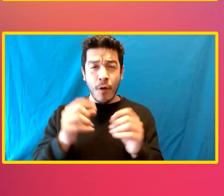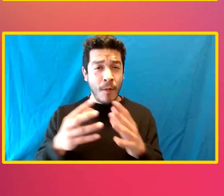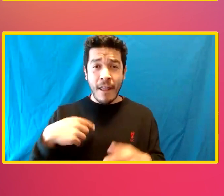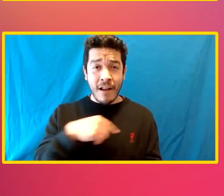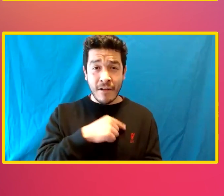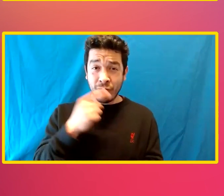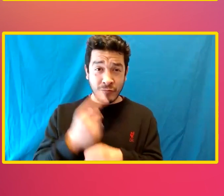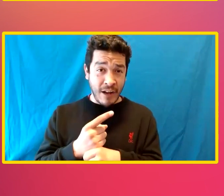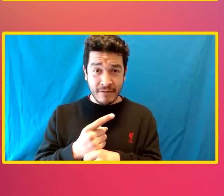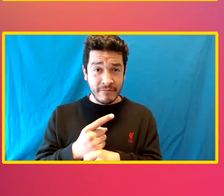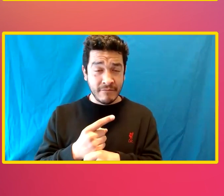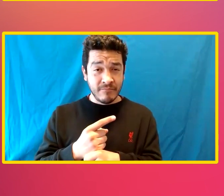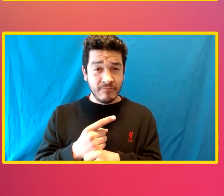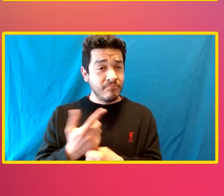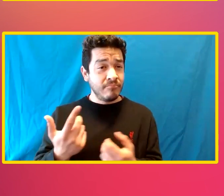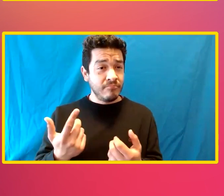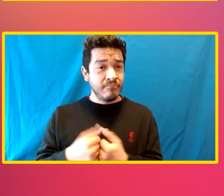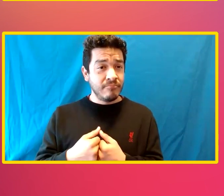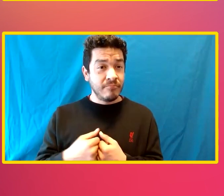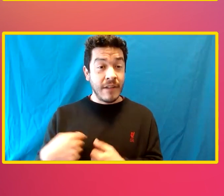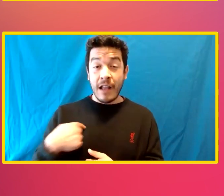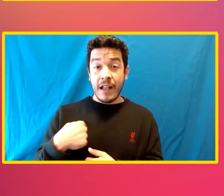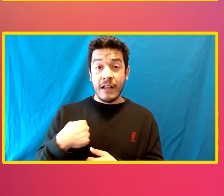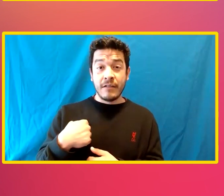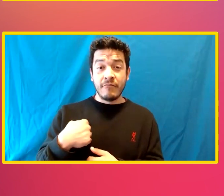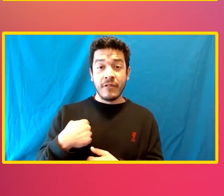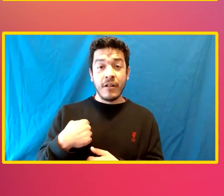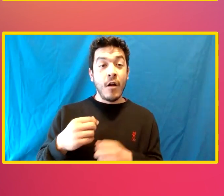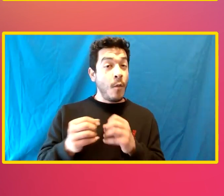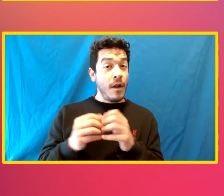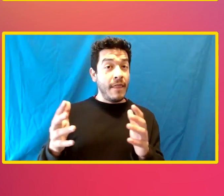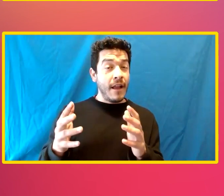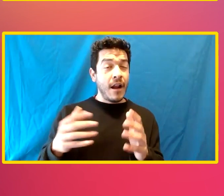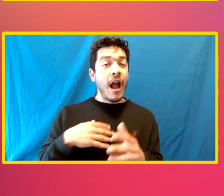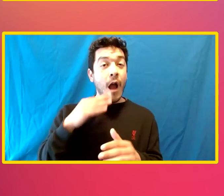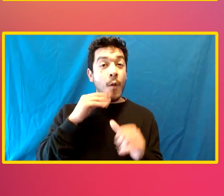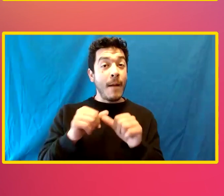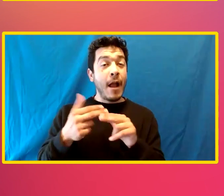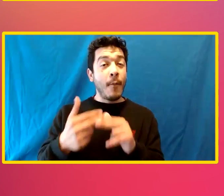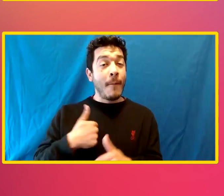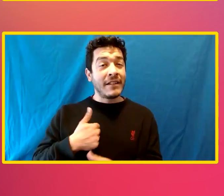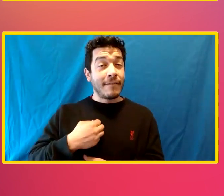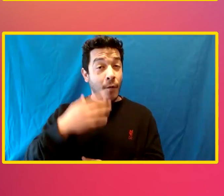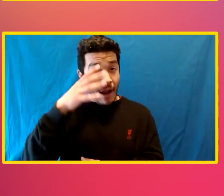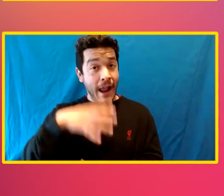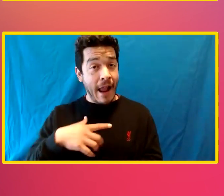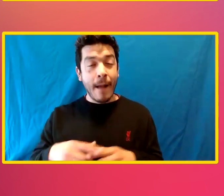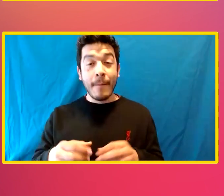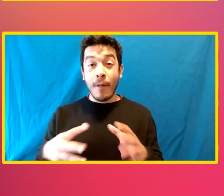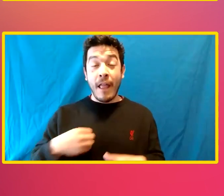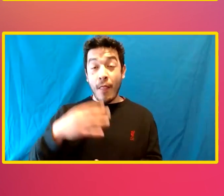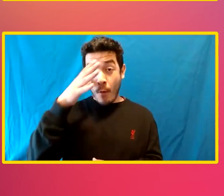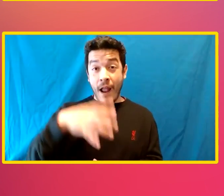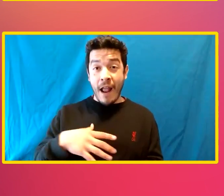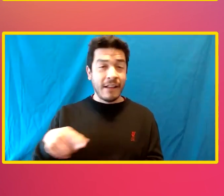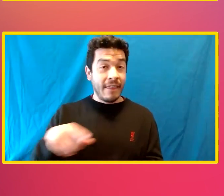right? Like, Hmm. I don't, without I'm going to keep calling myself the white guy, but without the white guys, like,